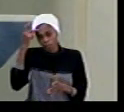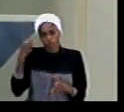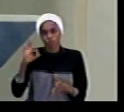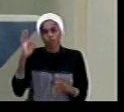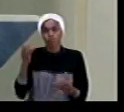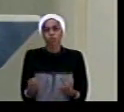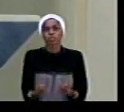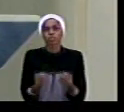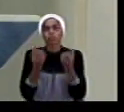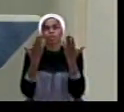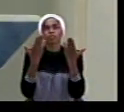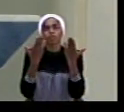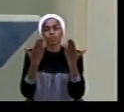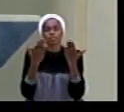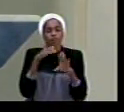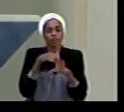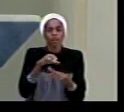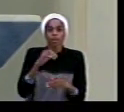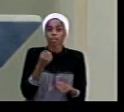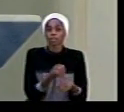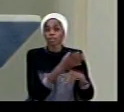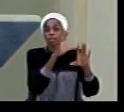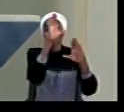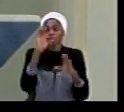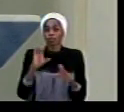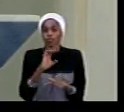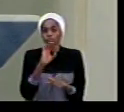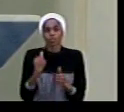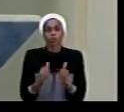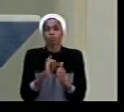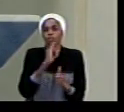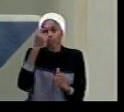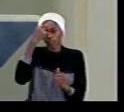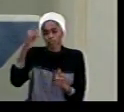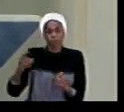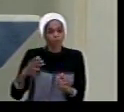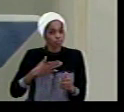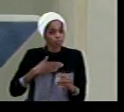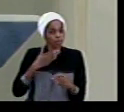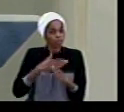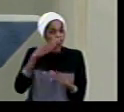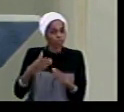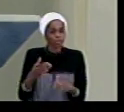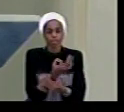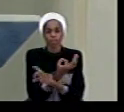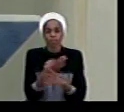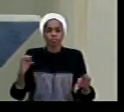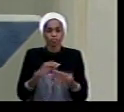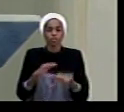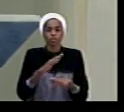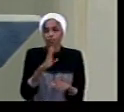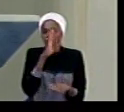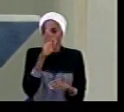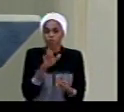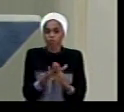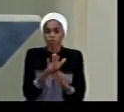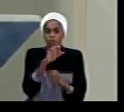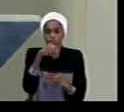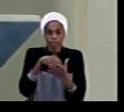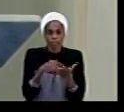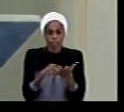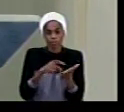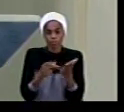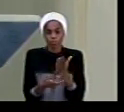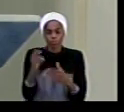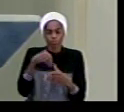sacrifice at Calvary, which is for my total freedom, be fulfilled in this program. Open your